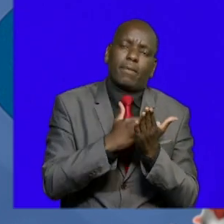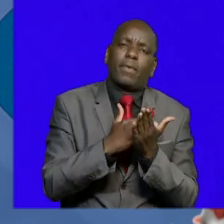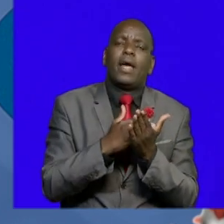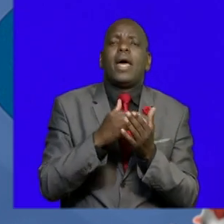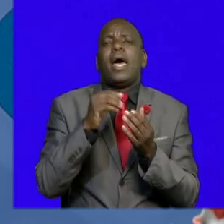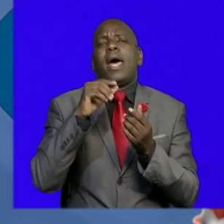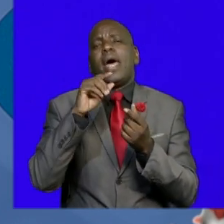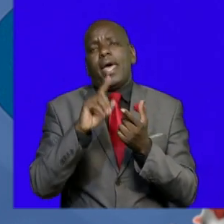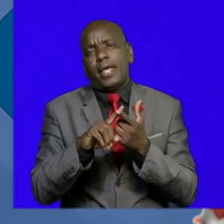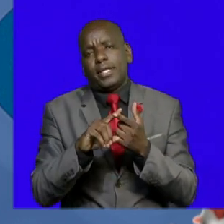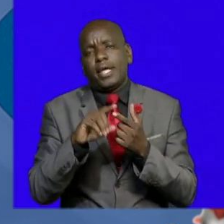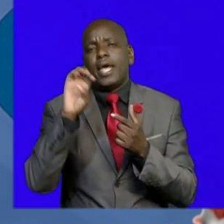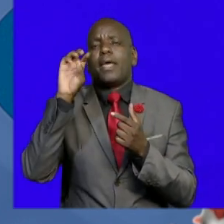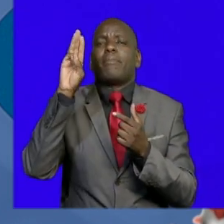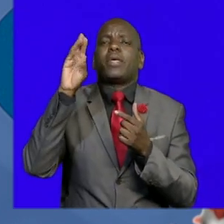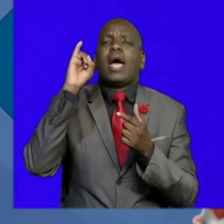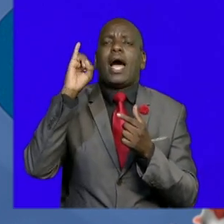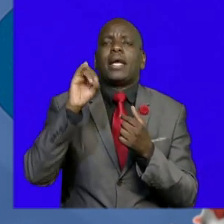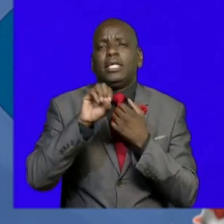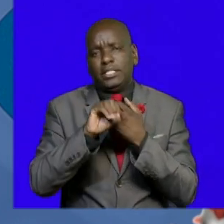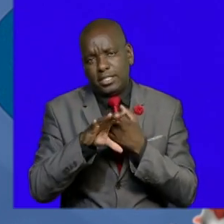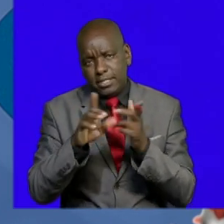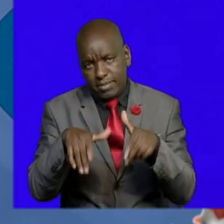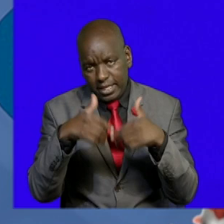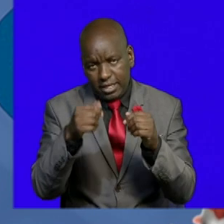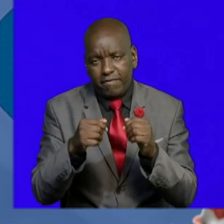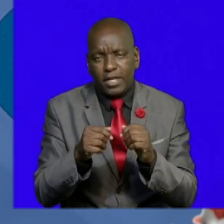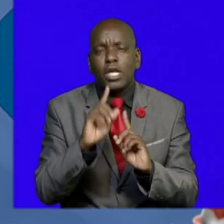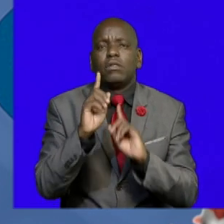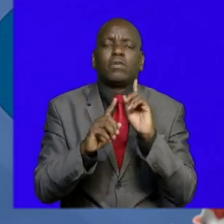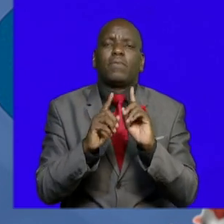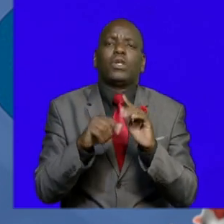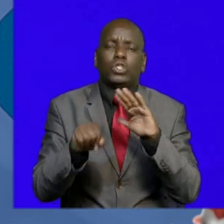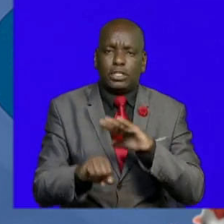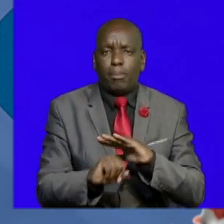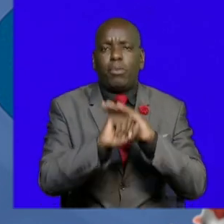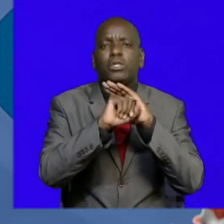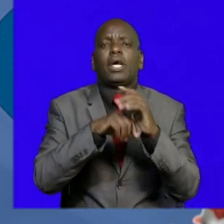and existing EPI systems are being used and strengthened to